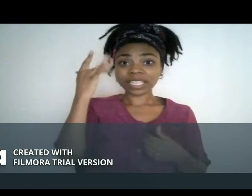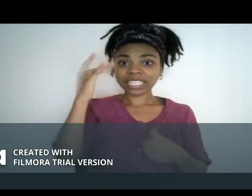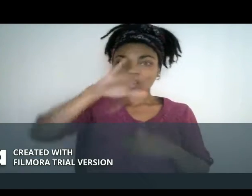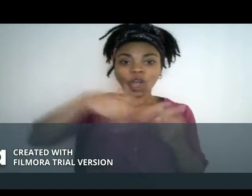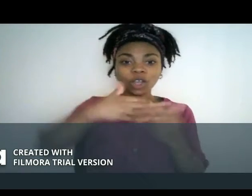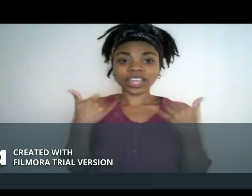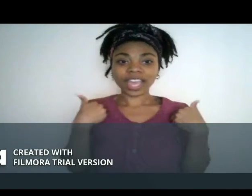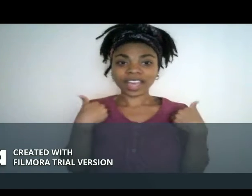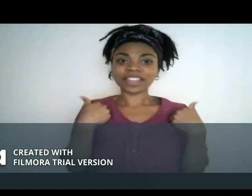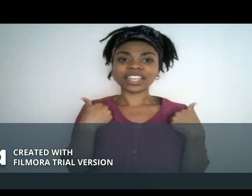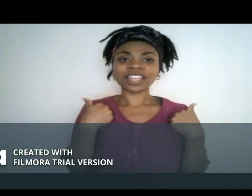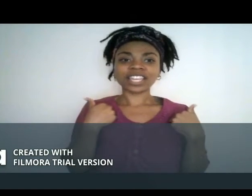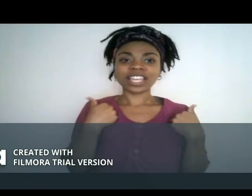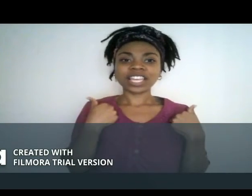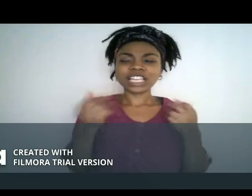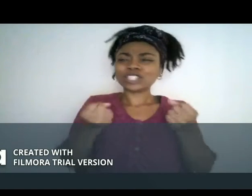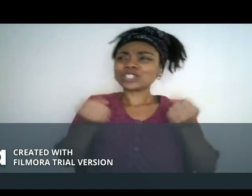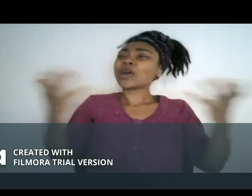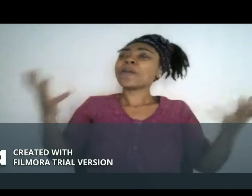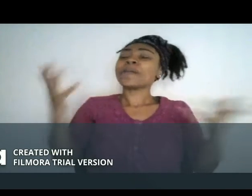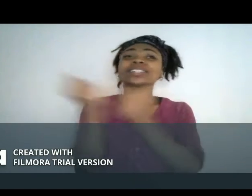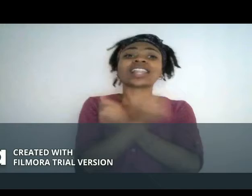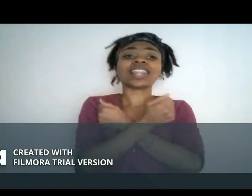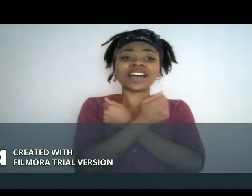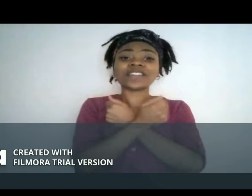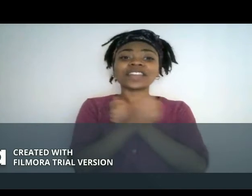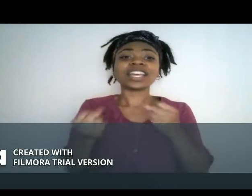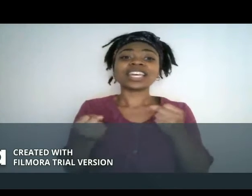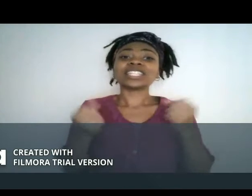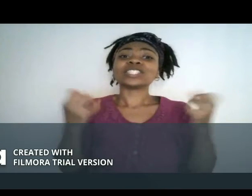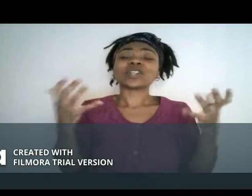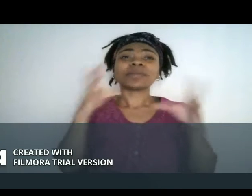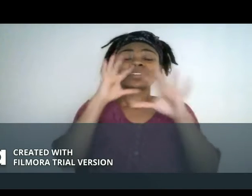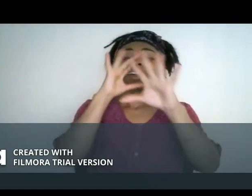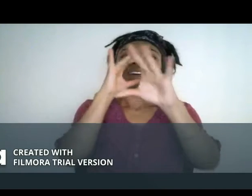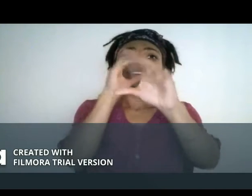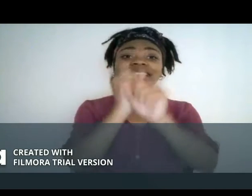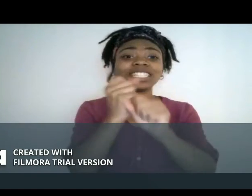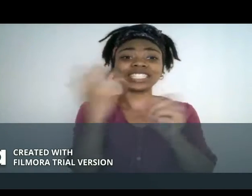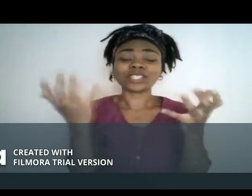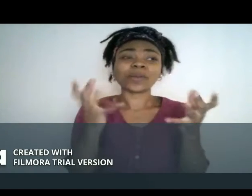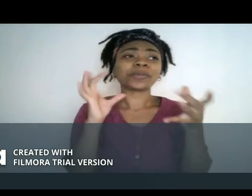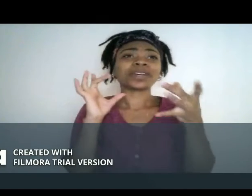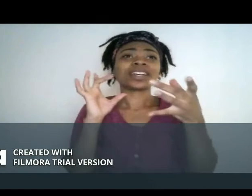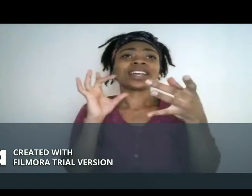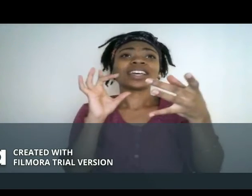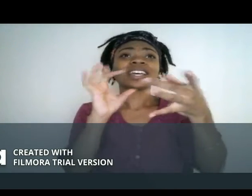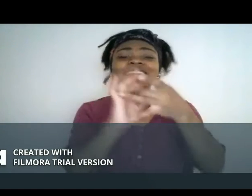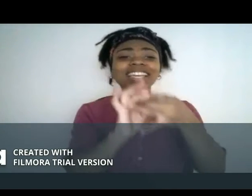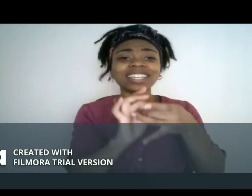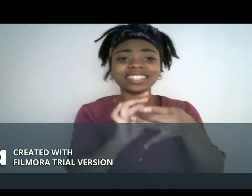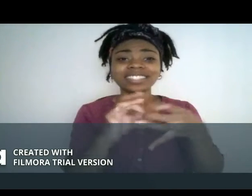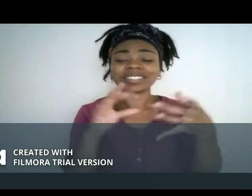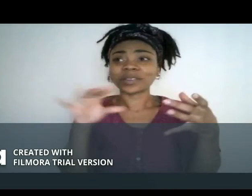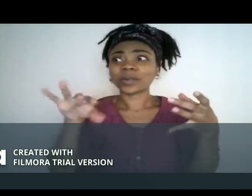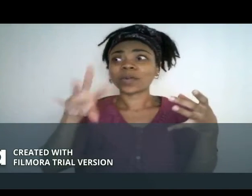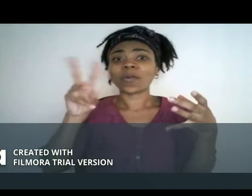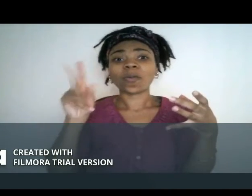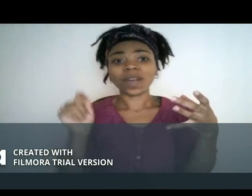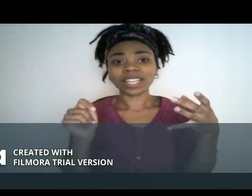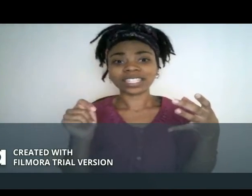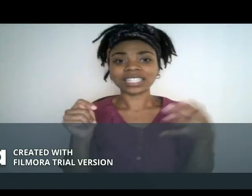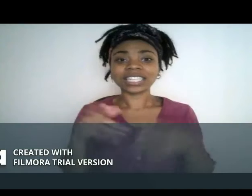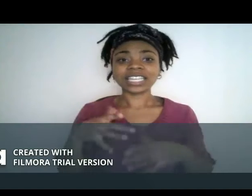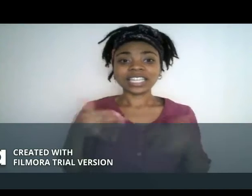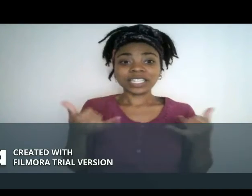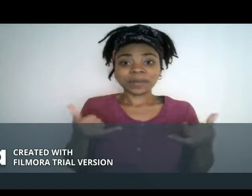love. It's so alluring and enticing, and magnetic, and